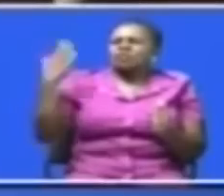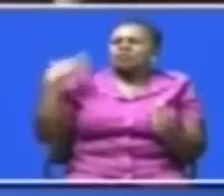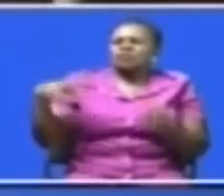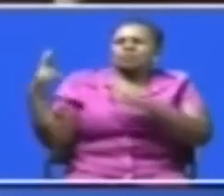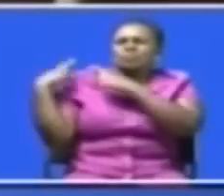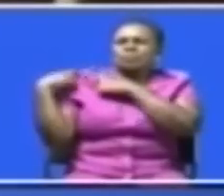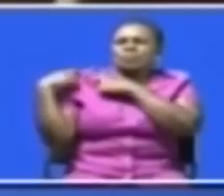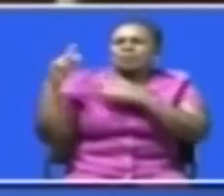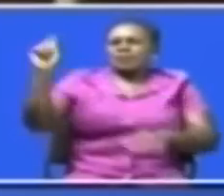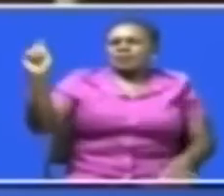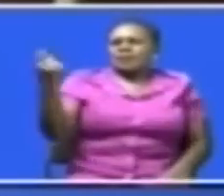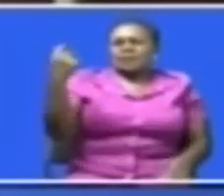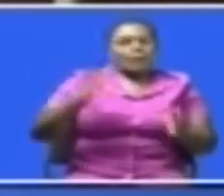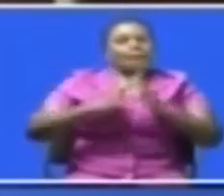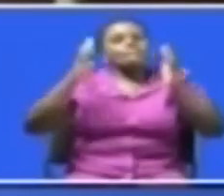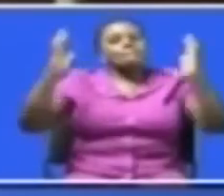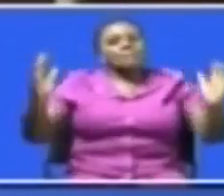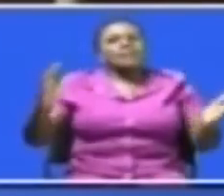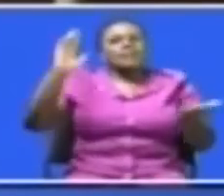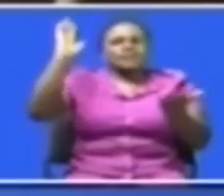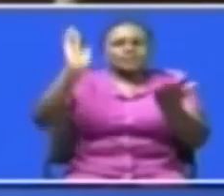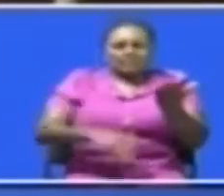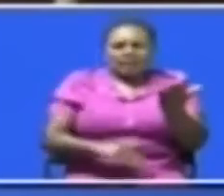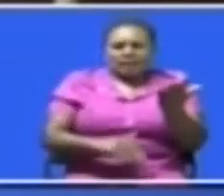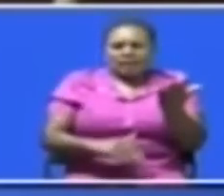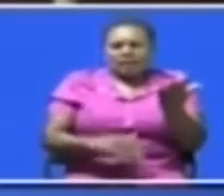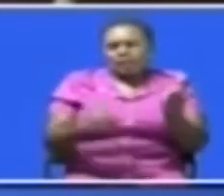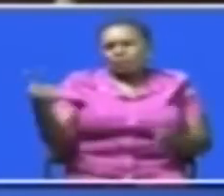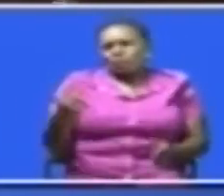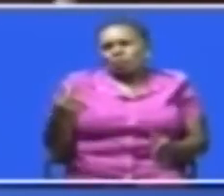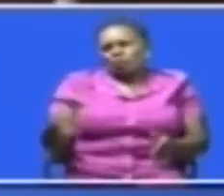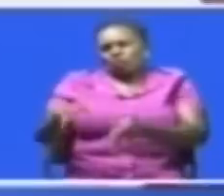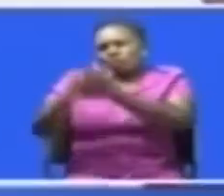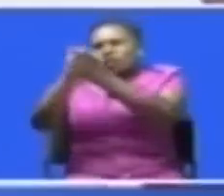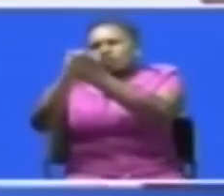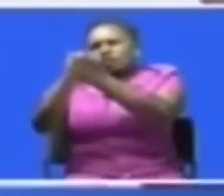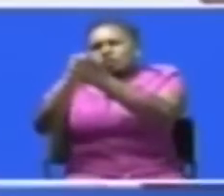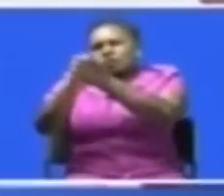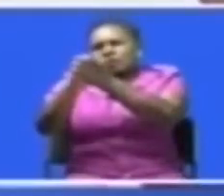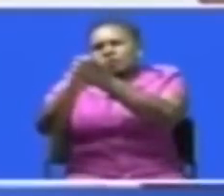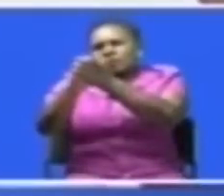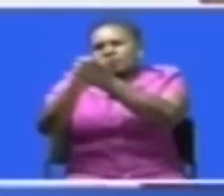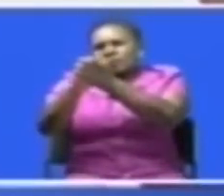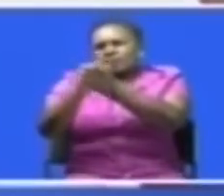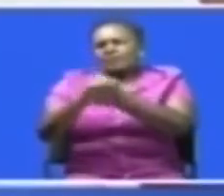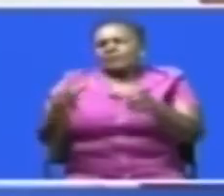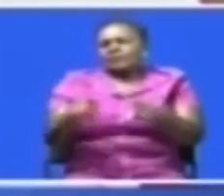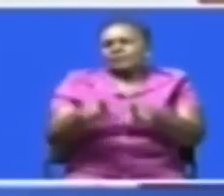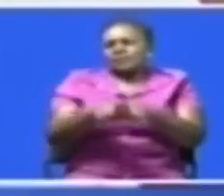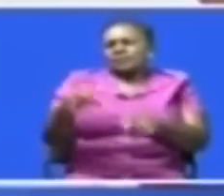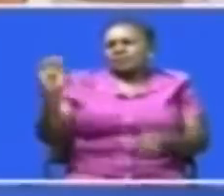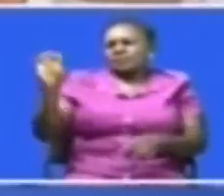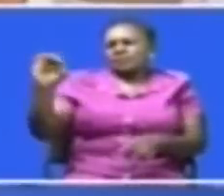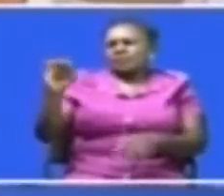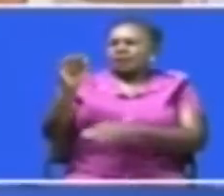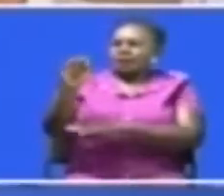Kenya ni kubwa kuliko hiyo kitu wewe na Raila mnaita handshake. A disturbed Echesa on his part has once again